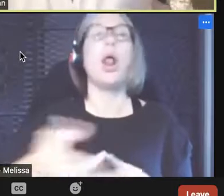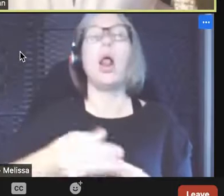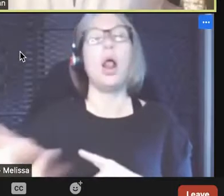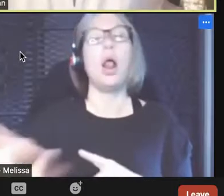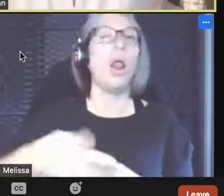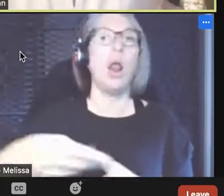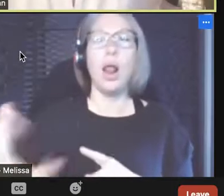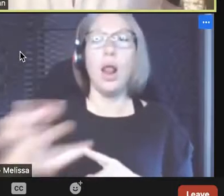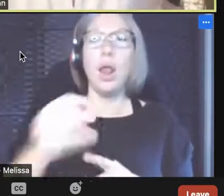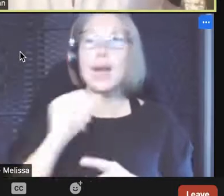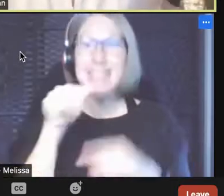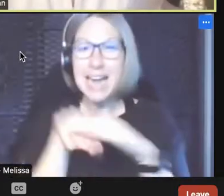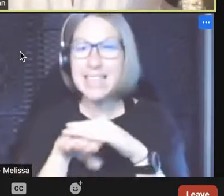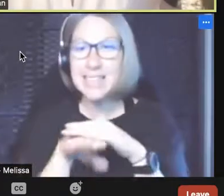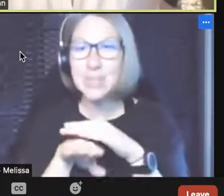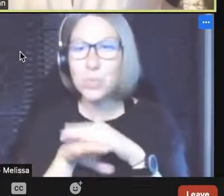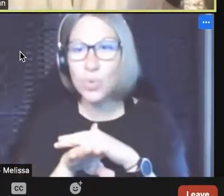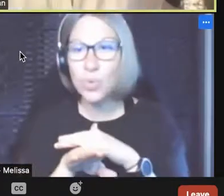that are inaccessible.